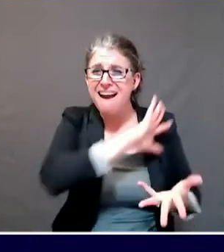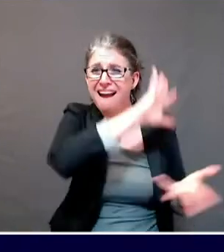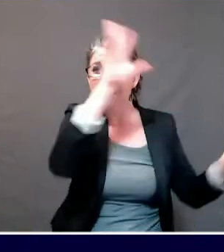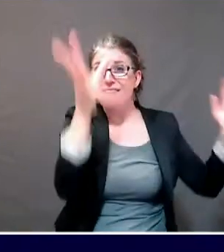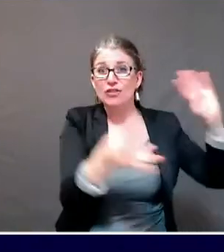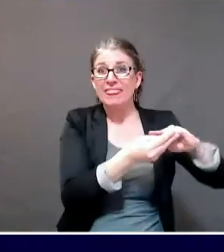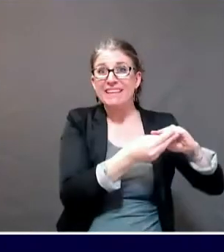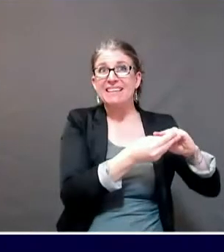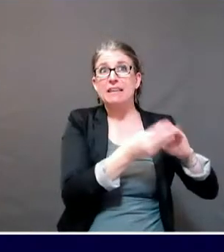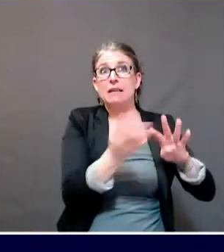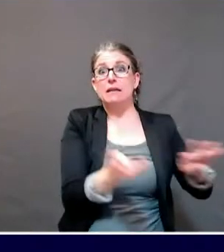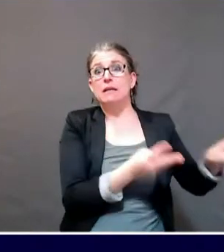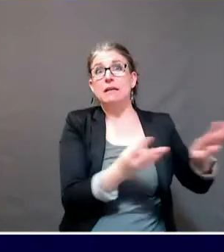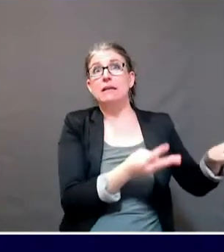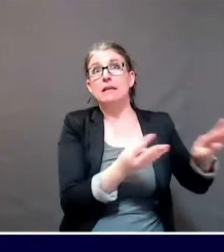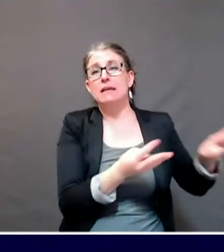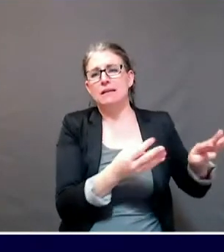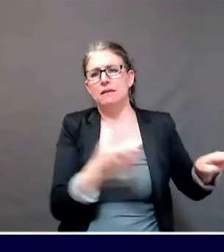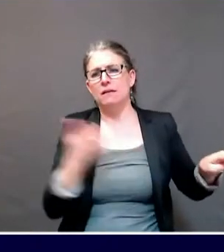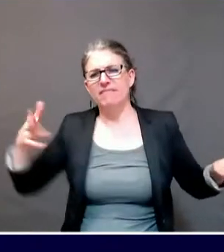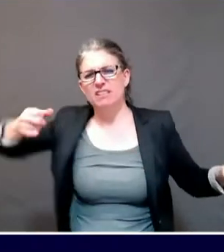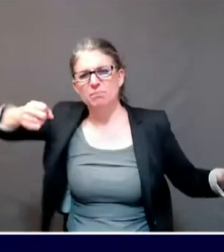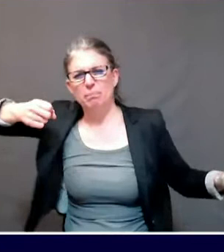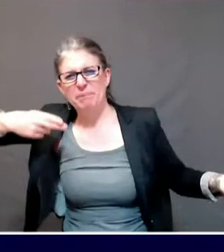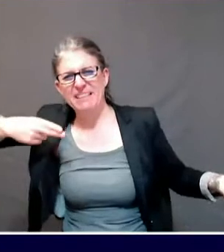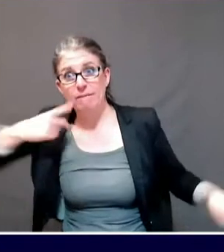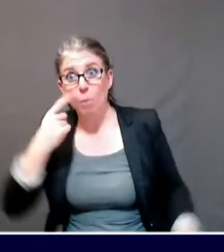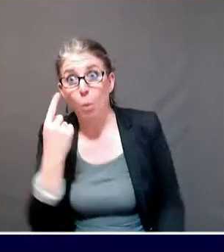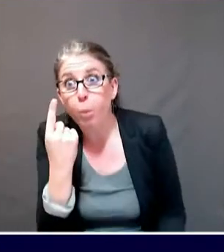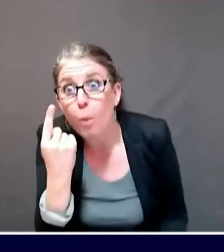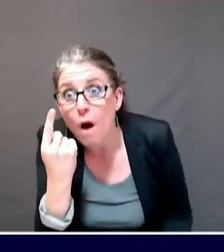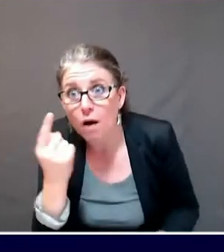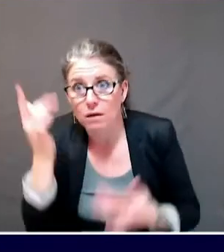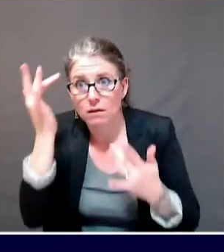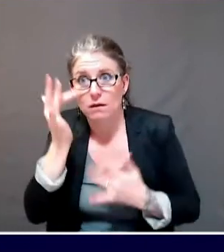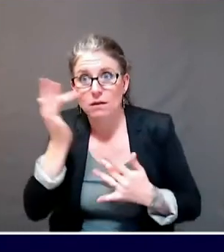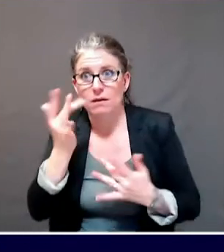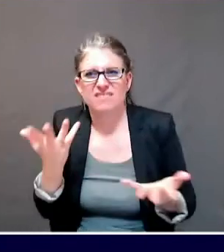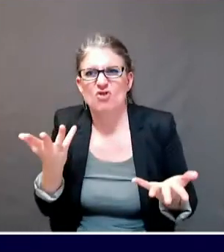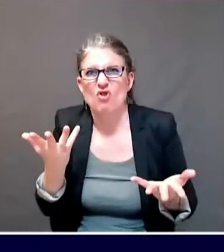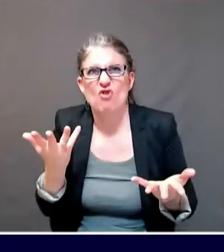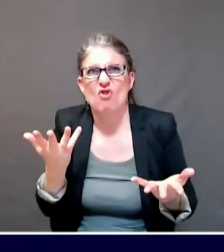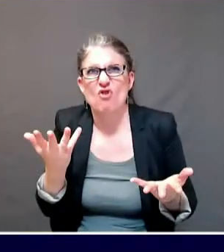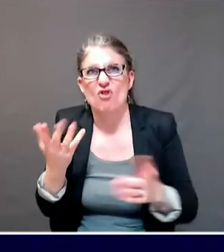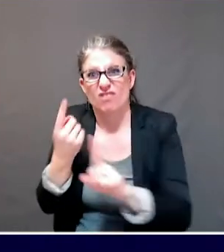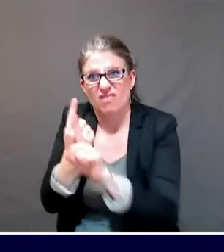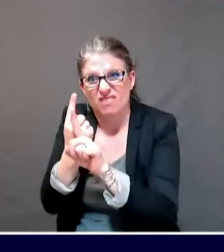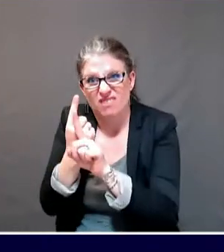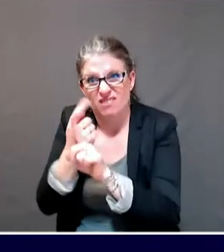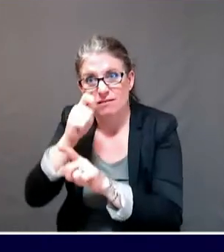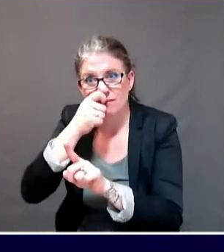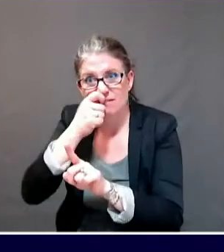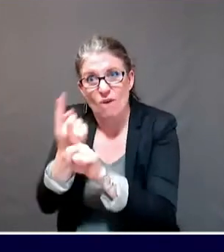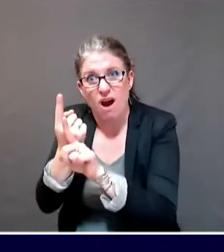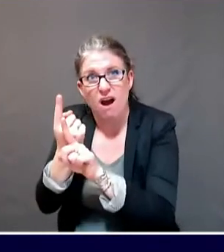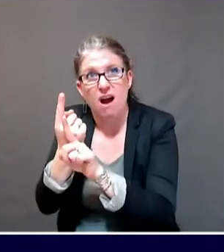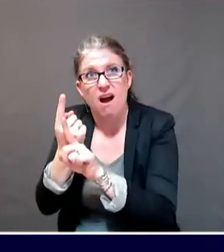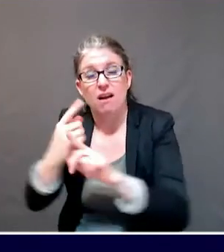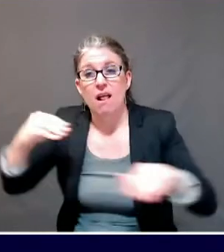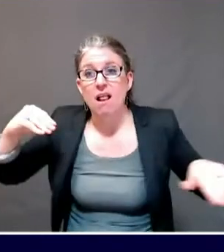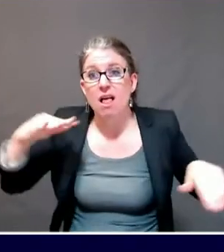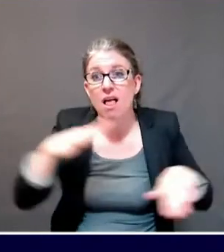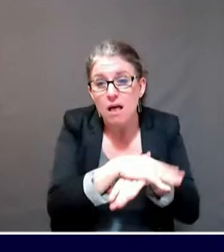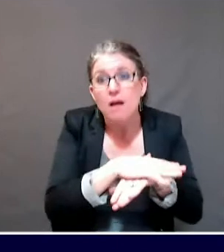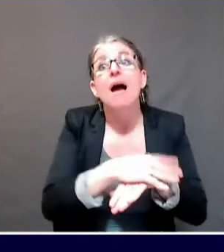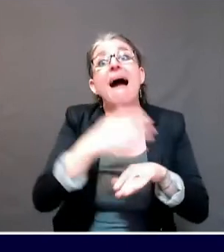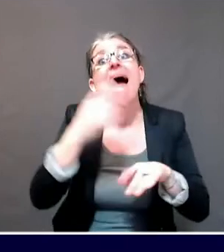multiple numbers just based on 226,000 COVID-19 tests just in 2020